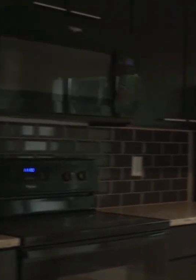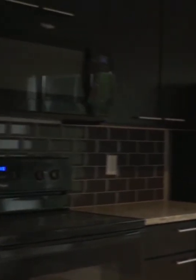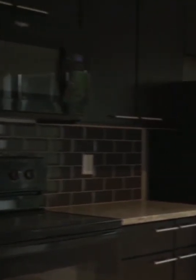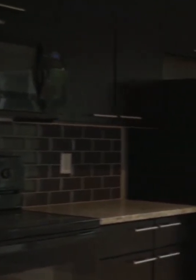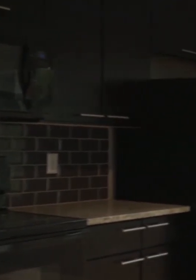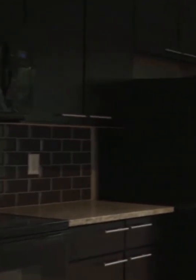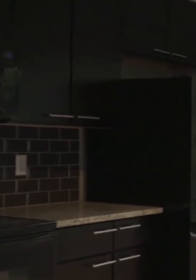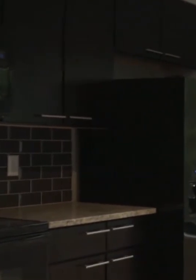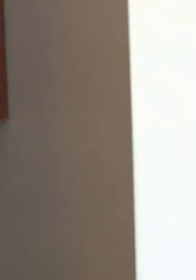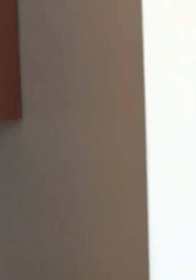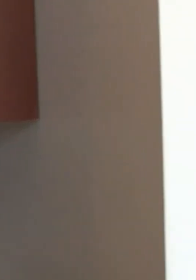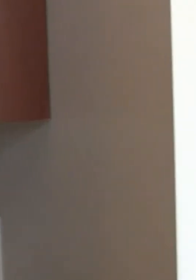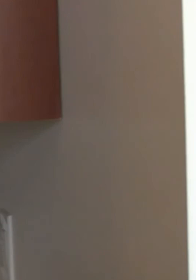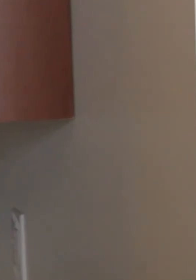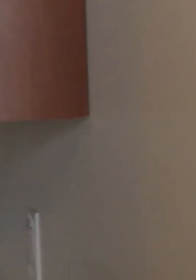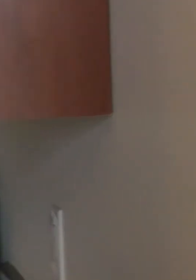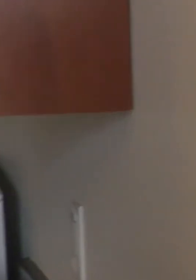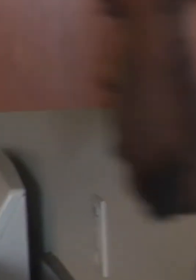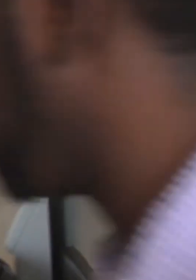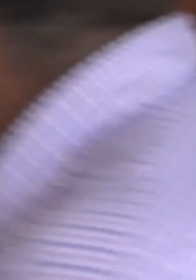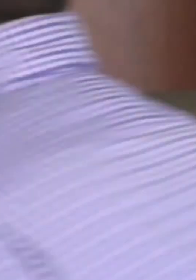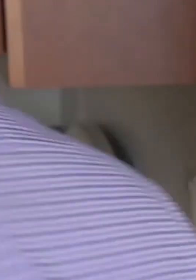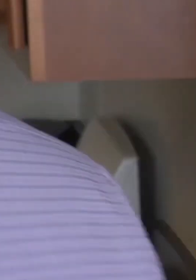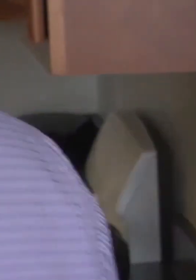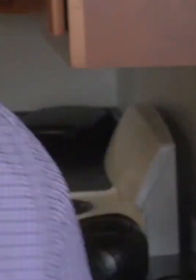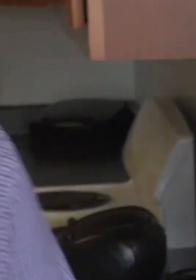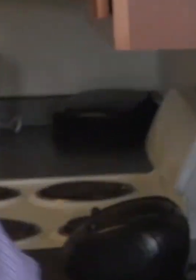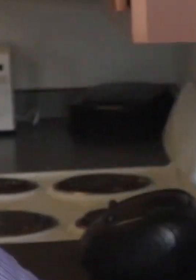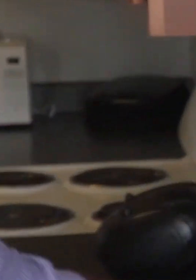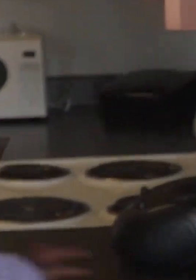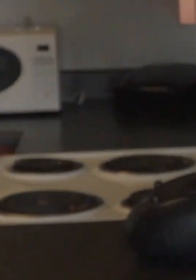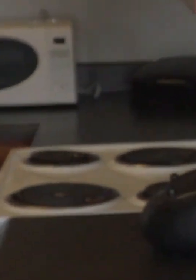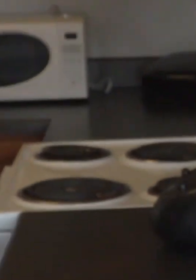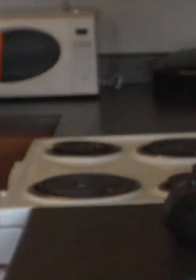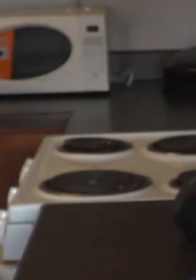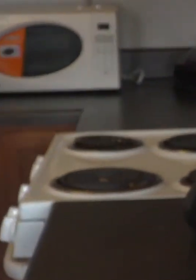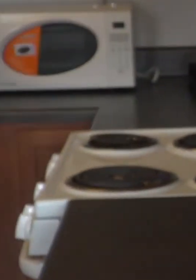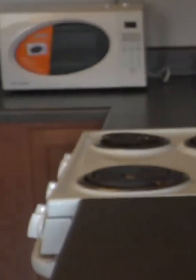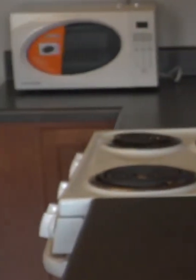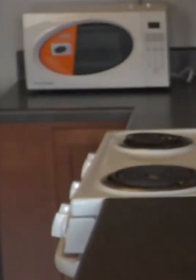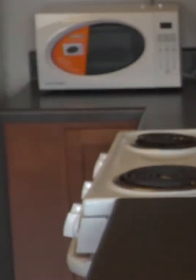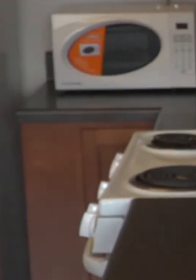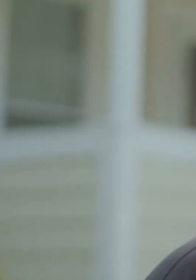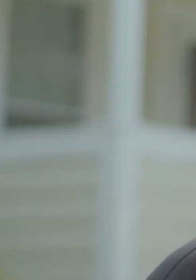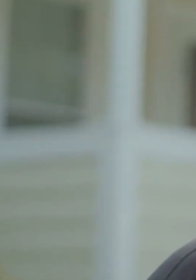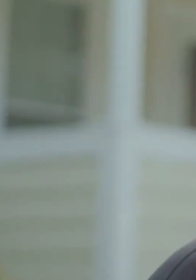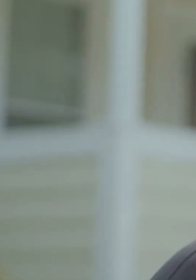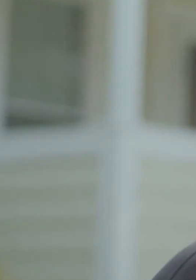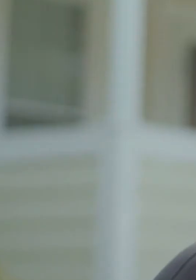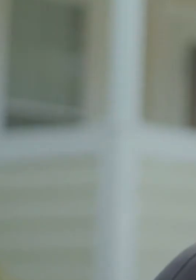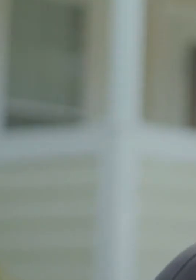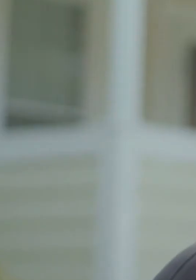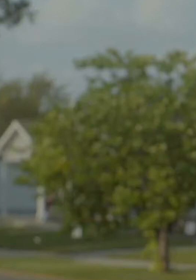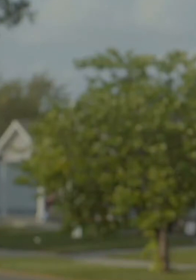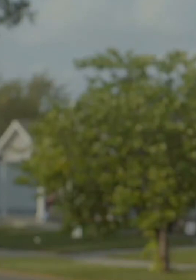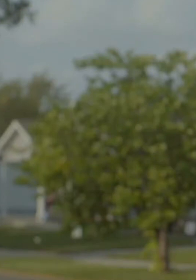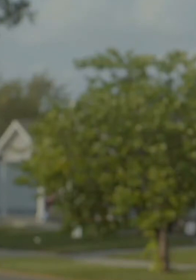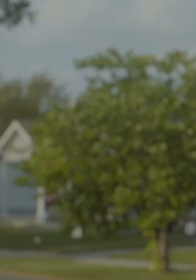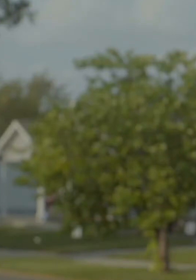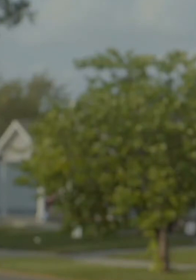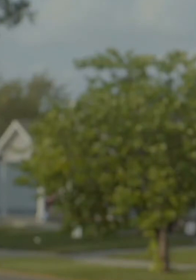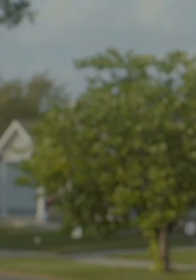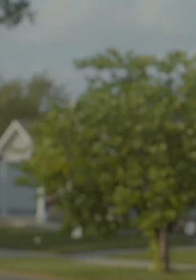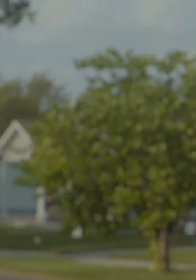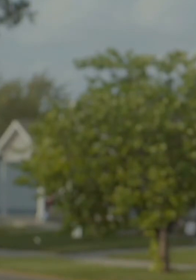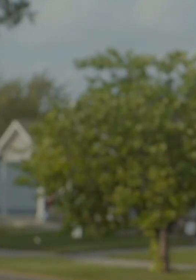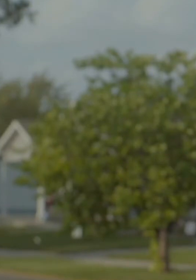come in, live comfortably, and be able to save to possibly buy later, you know, and that's the ultimate goal. You want to own. Hopefully you